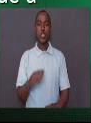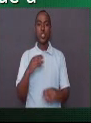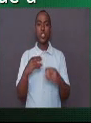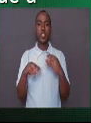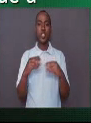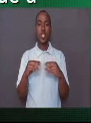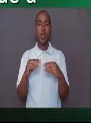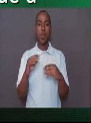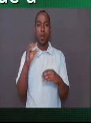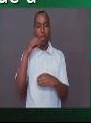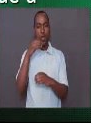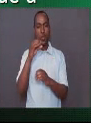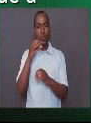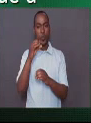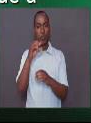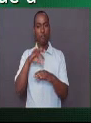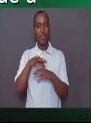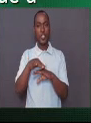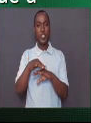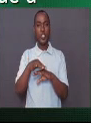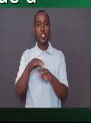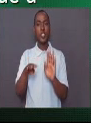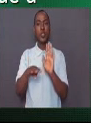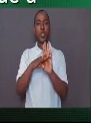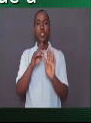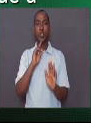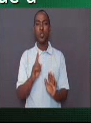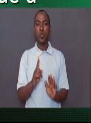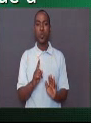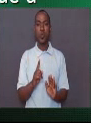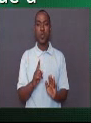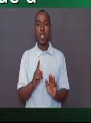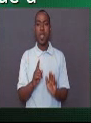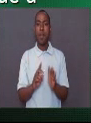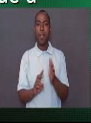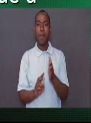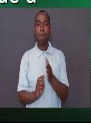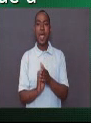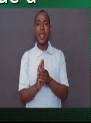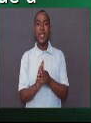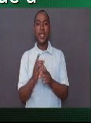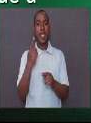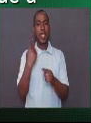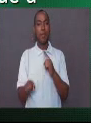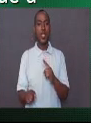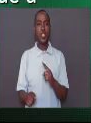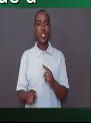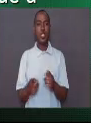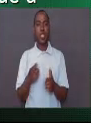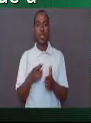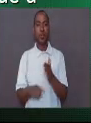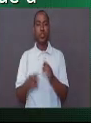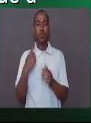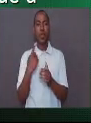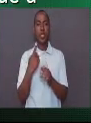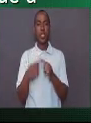submicroscopic infectious agents that are unable to grow or reproduce